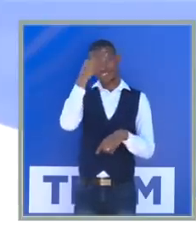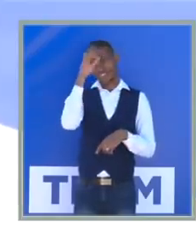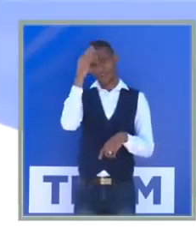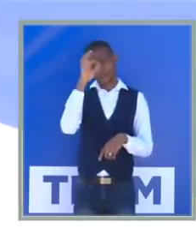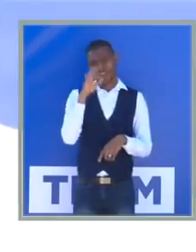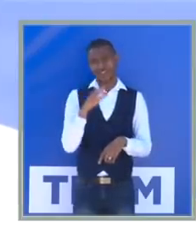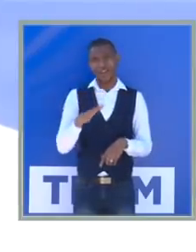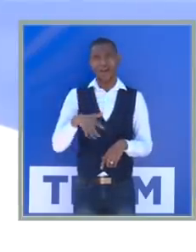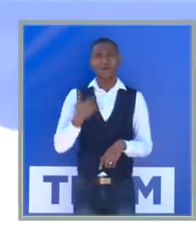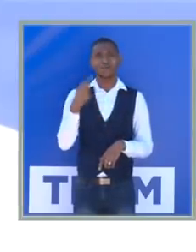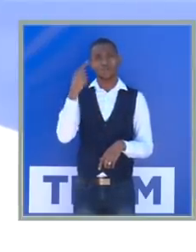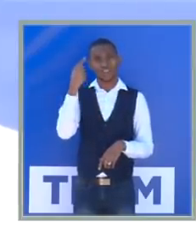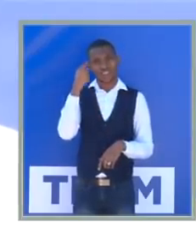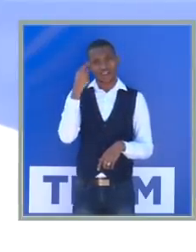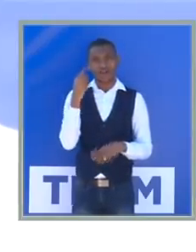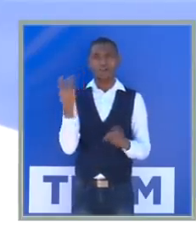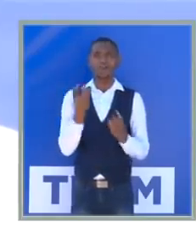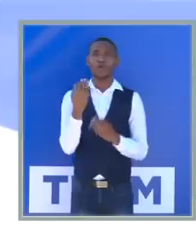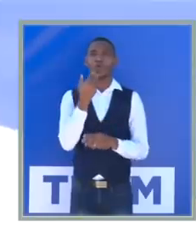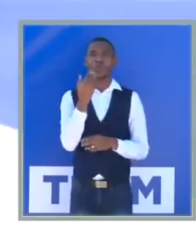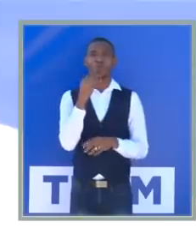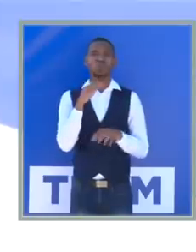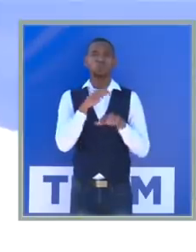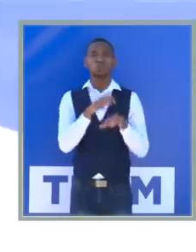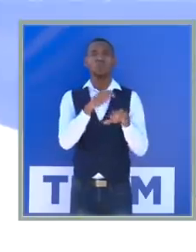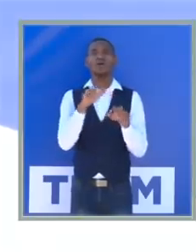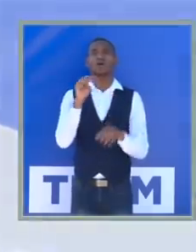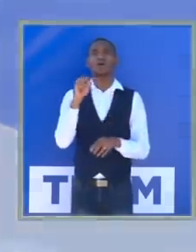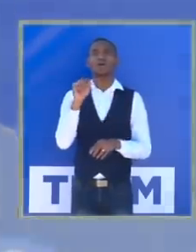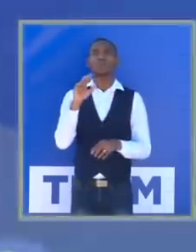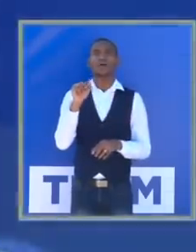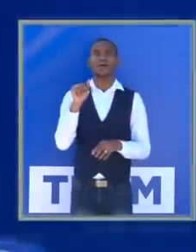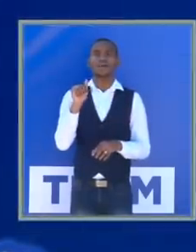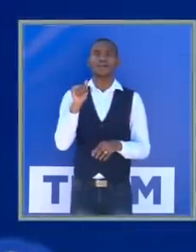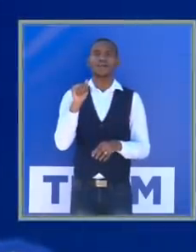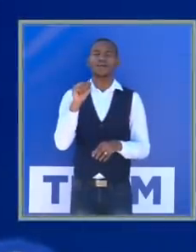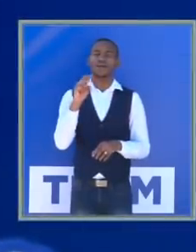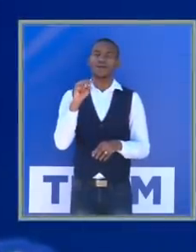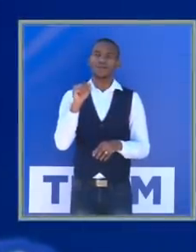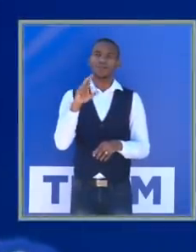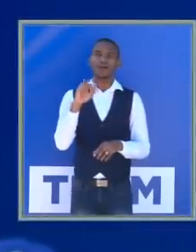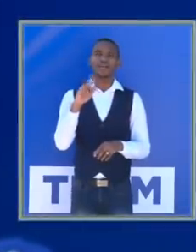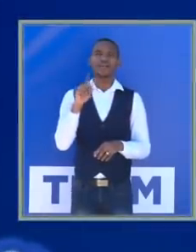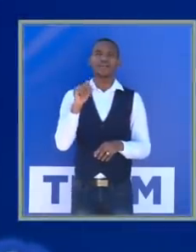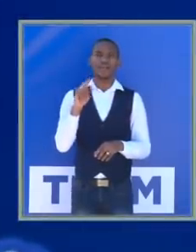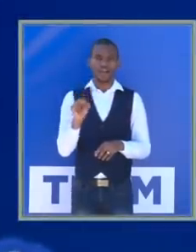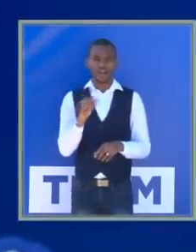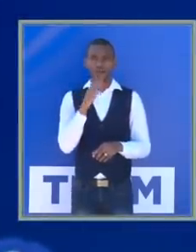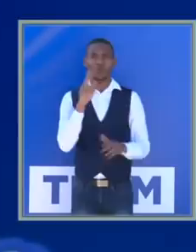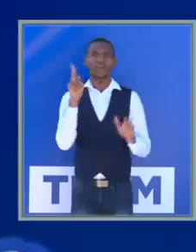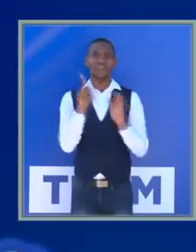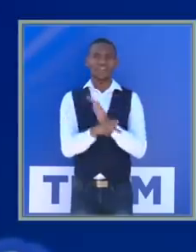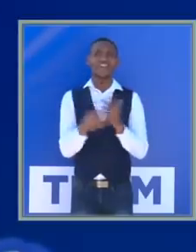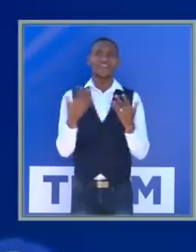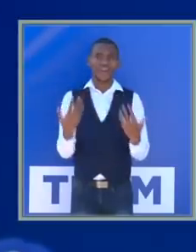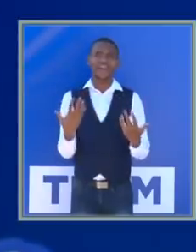I want you to think about those who marched Komarikana and were killed at the hands of a